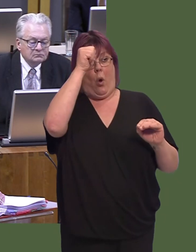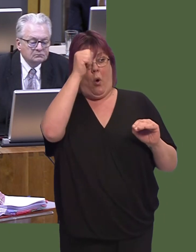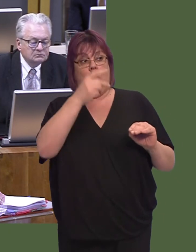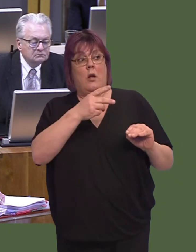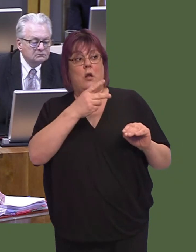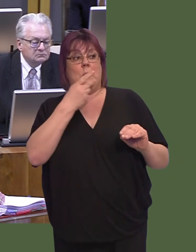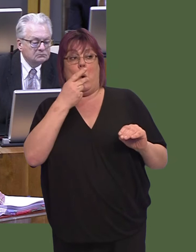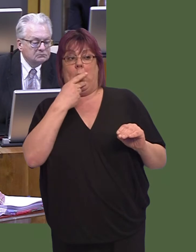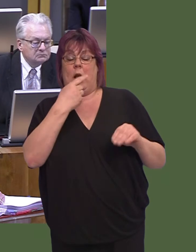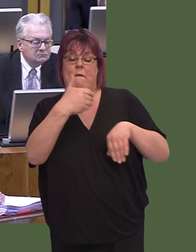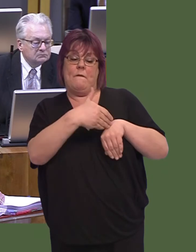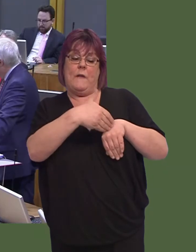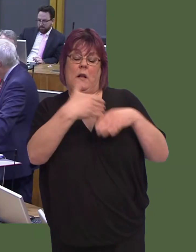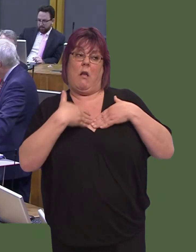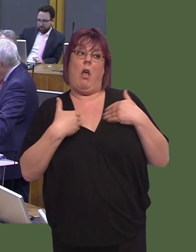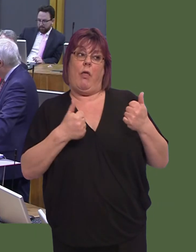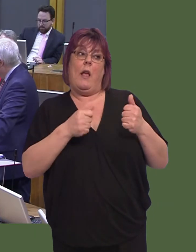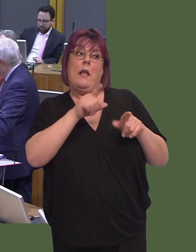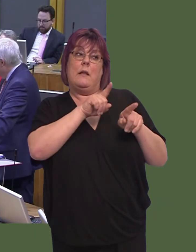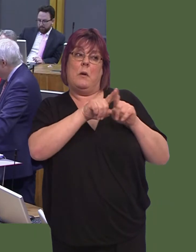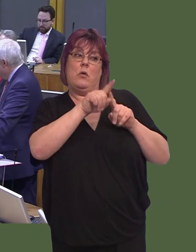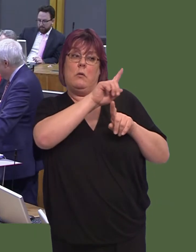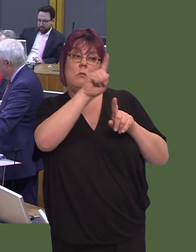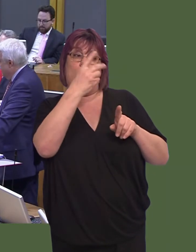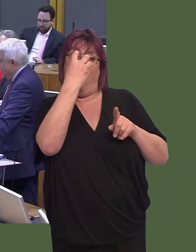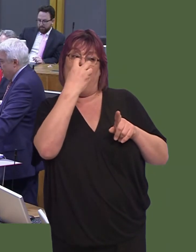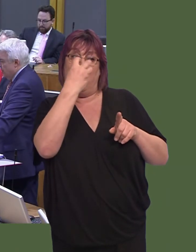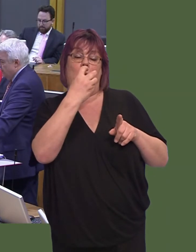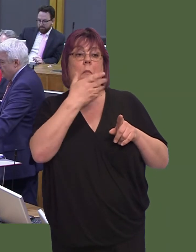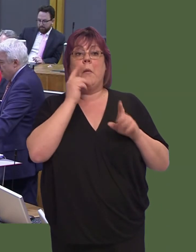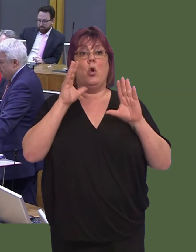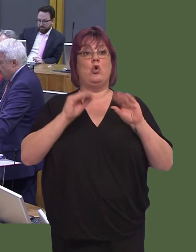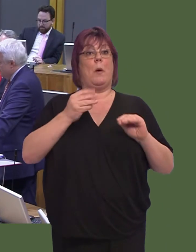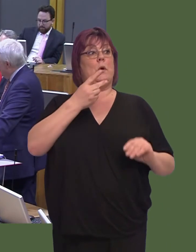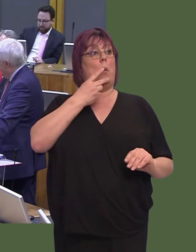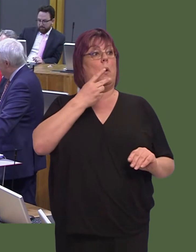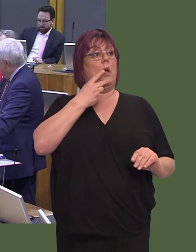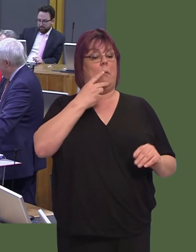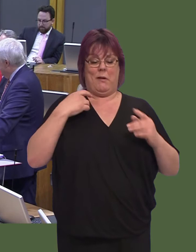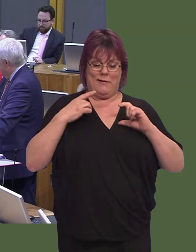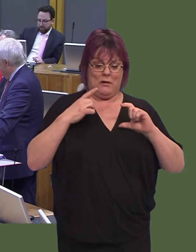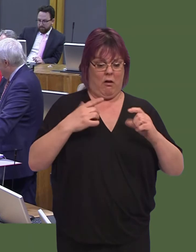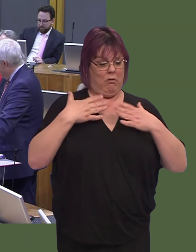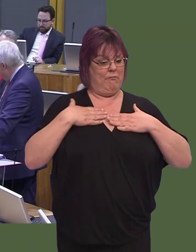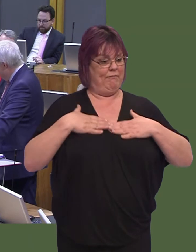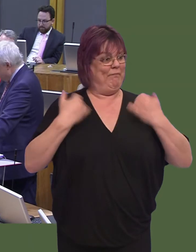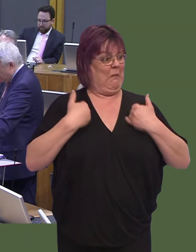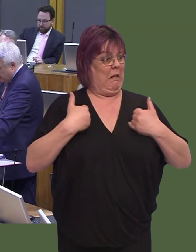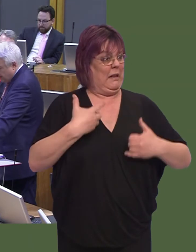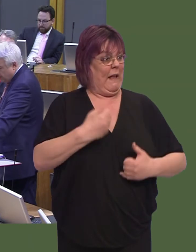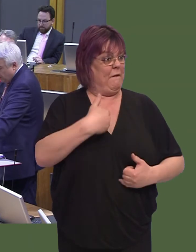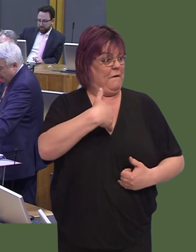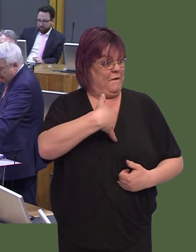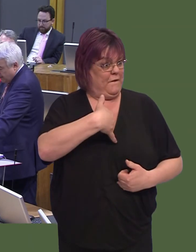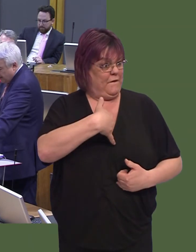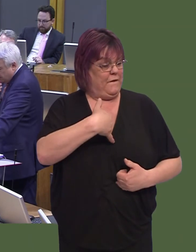smoking is a significant factor in ill health, particularly as people get older. And quite often where people stop smoking, the effects are still there. It depends how